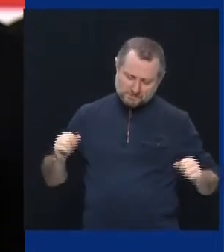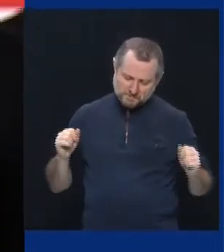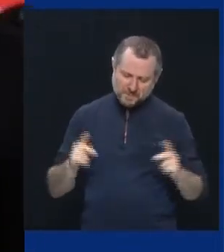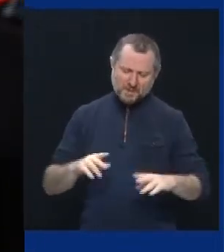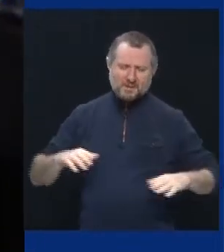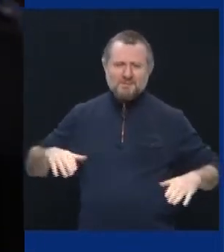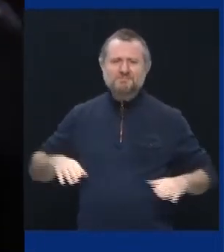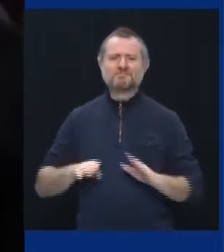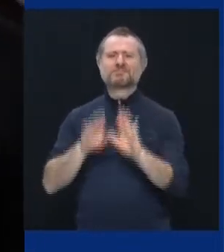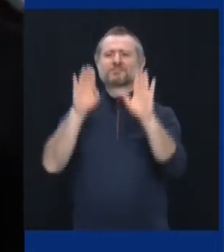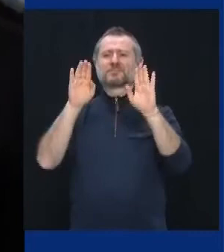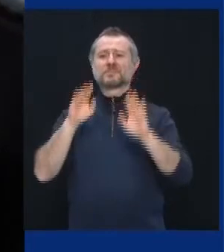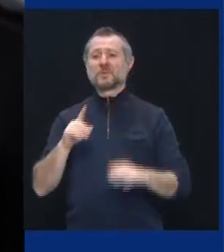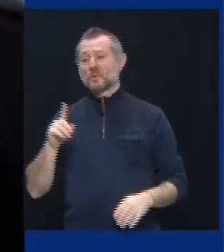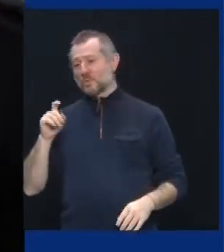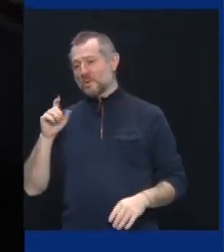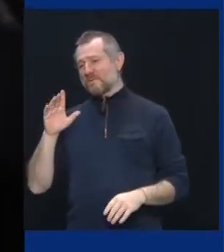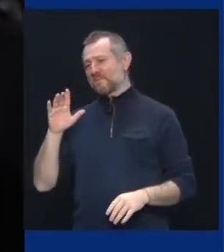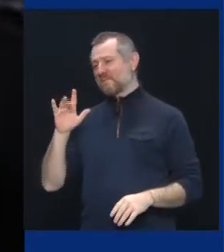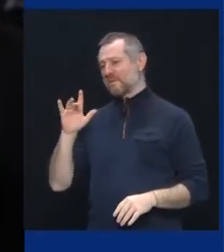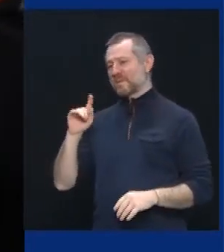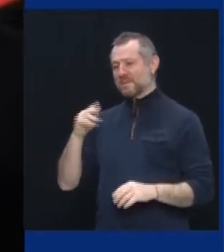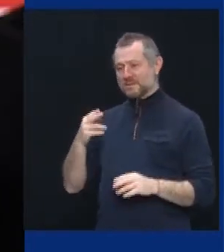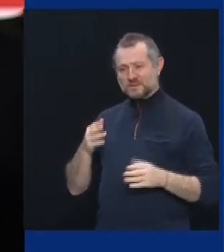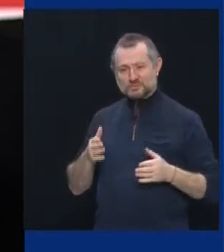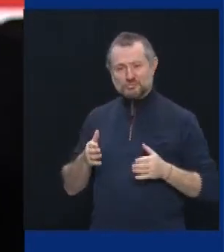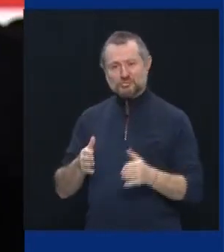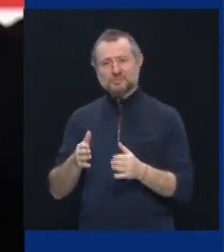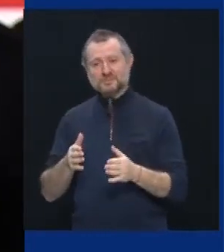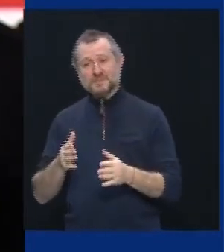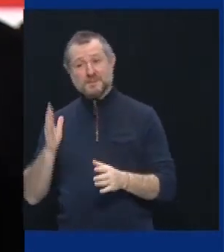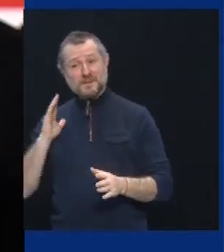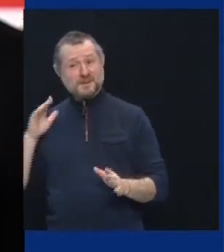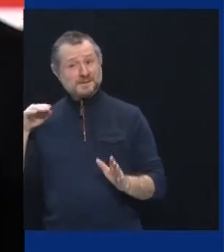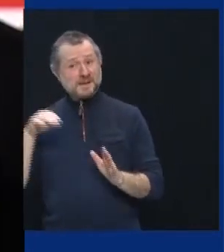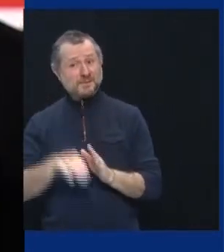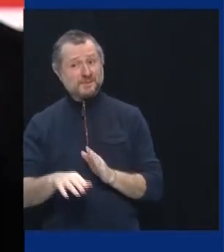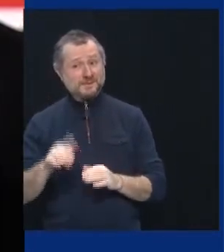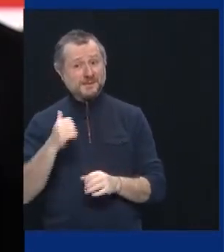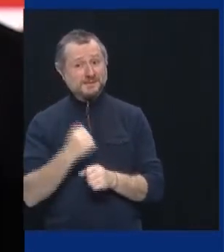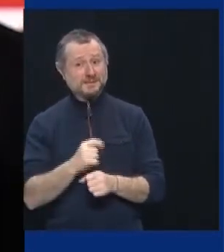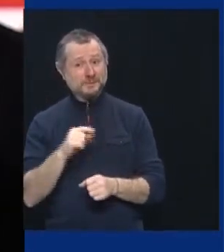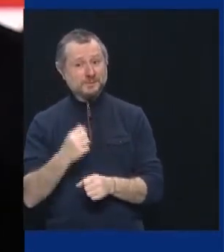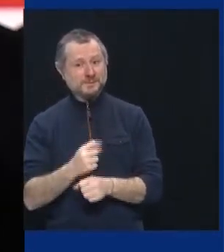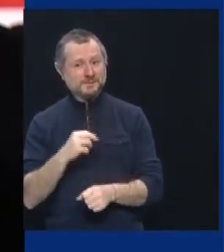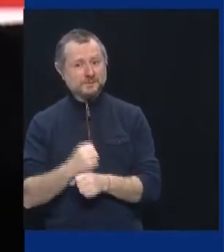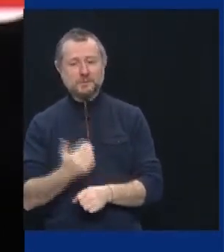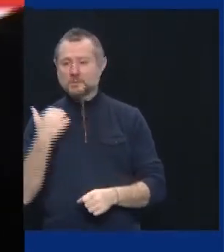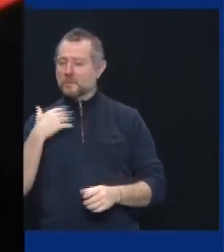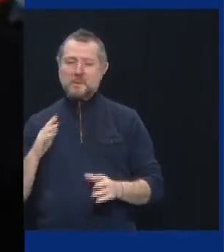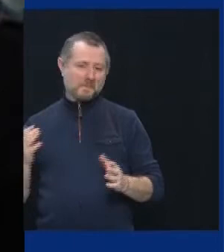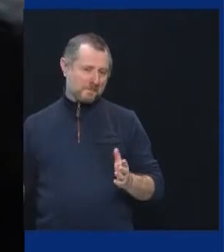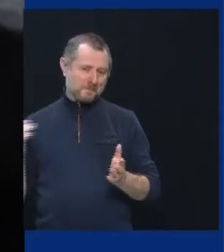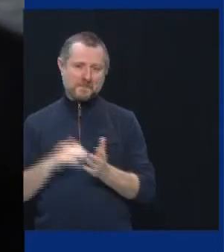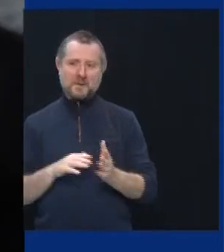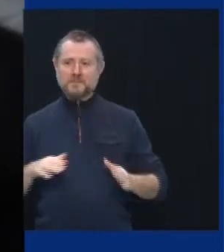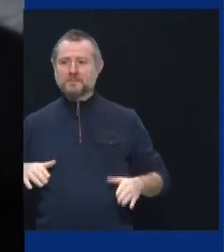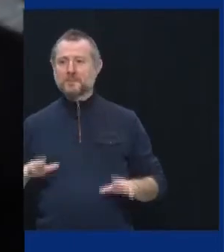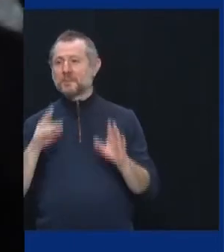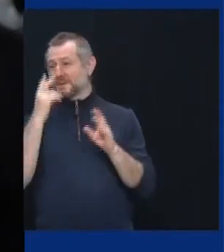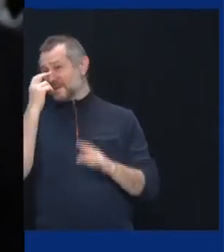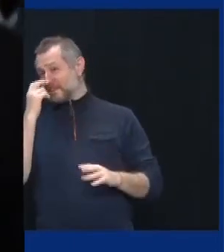back. We can reverse decades of decline. Nobody believed it. But Charlie Rangel